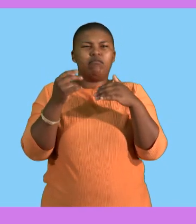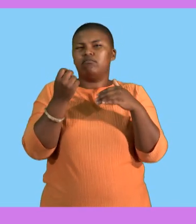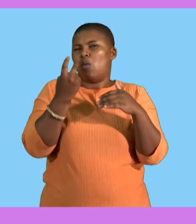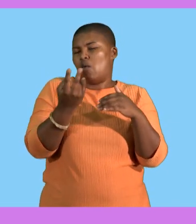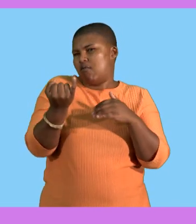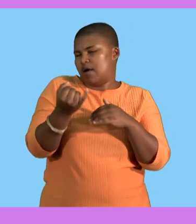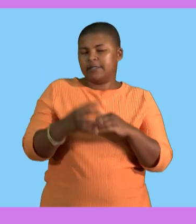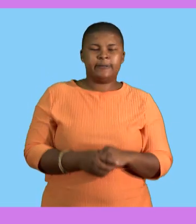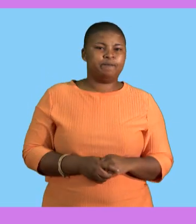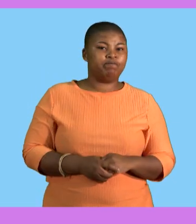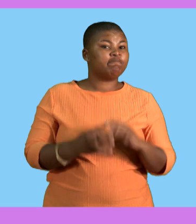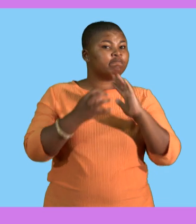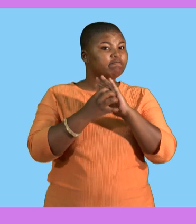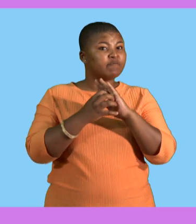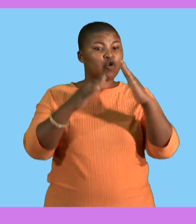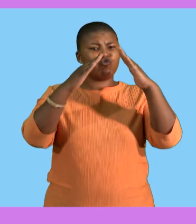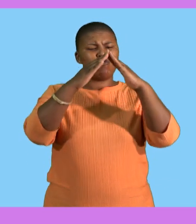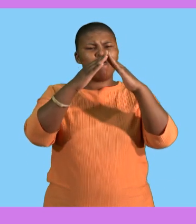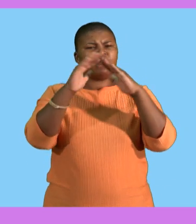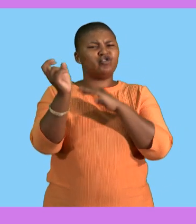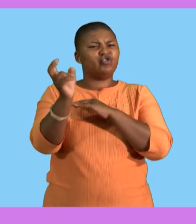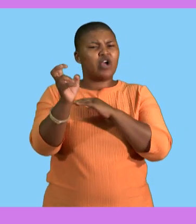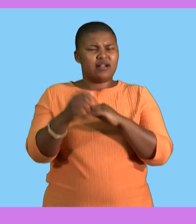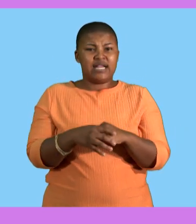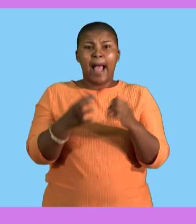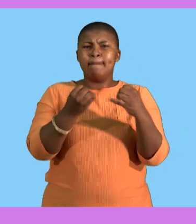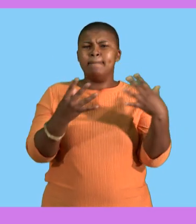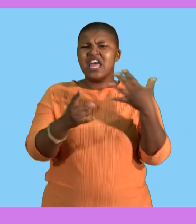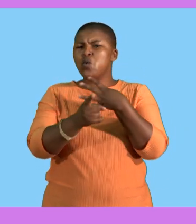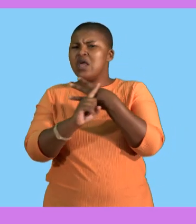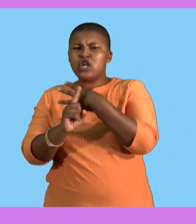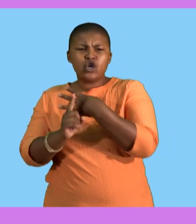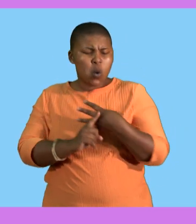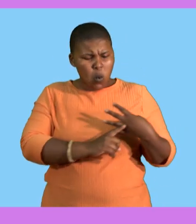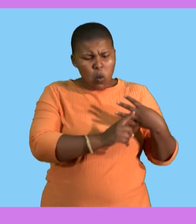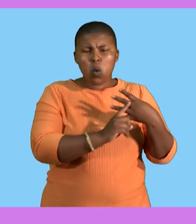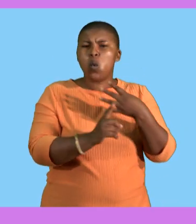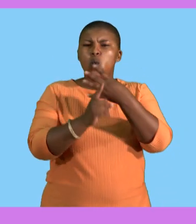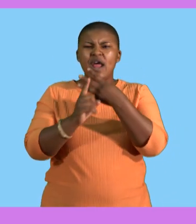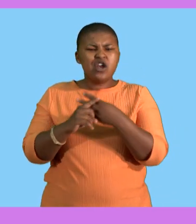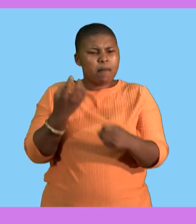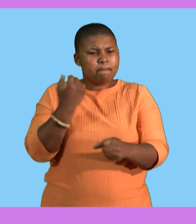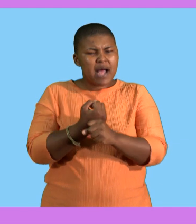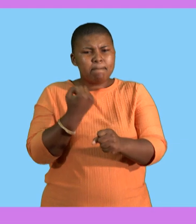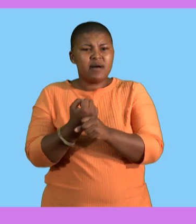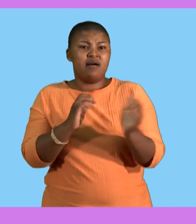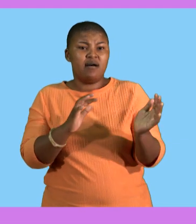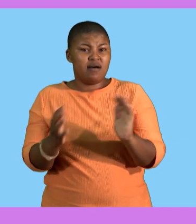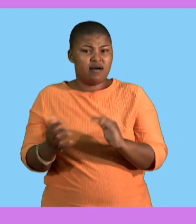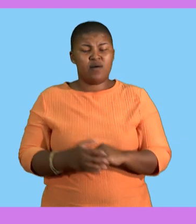example, the type of roof, the number of windows and the material from which the windows will be